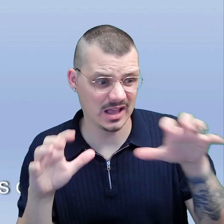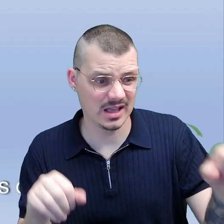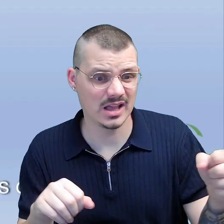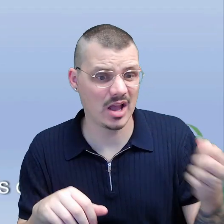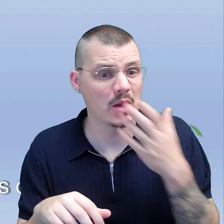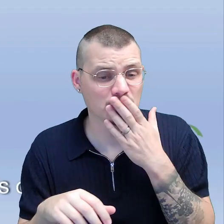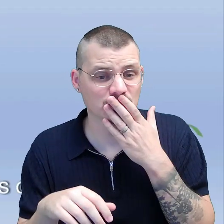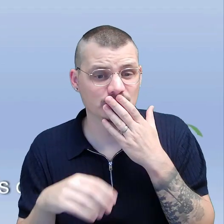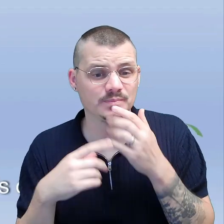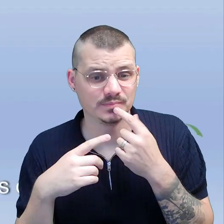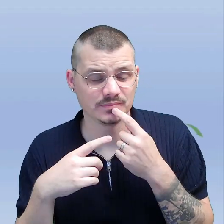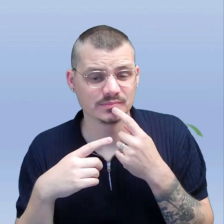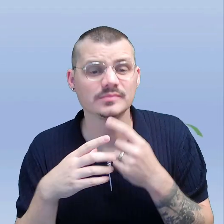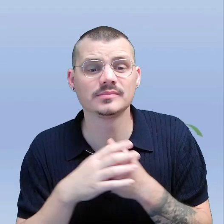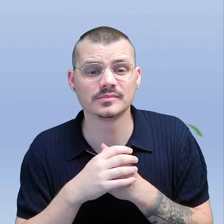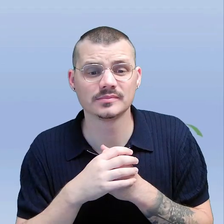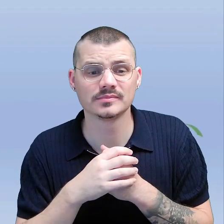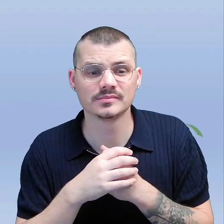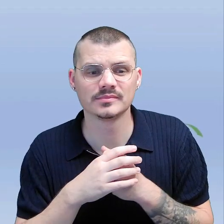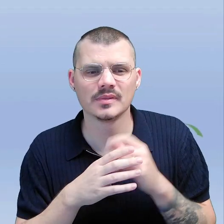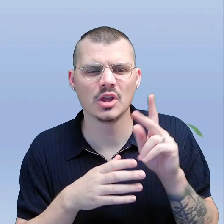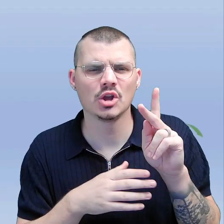anything they can get their hands on.